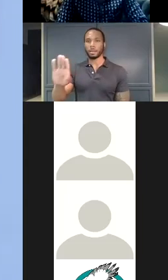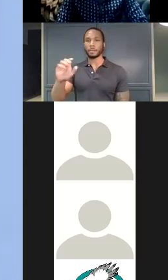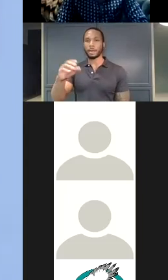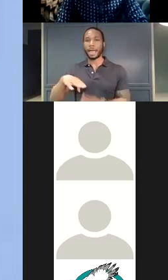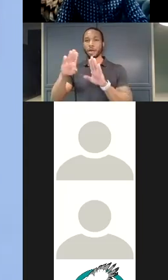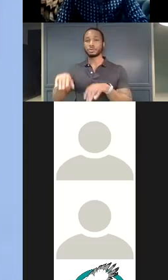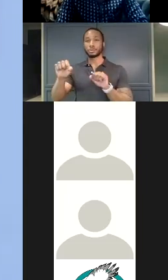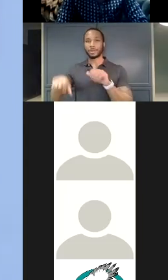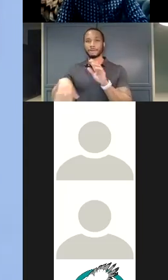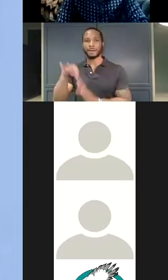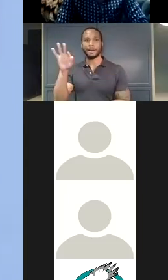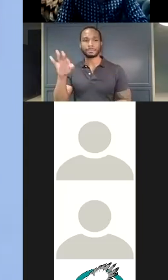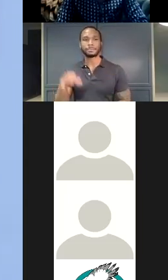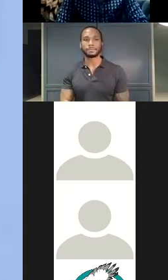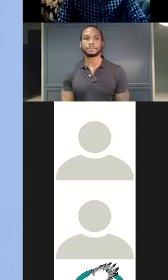handout.